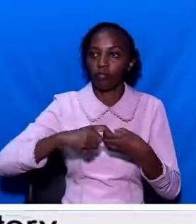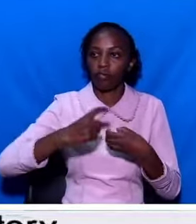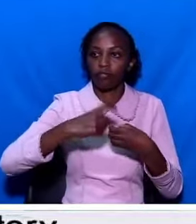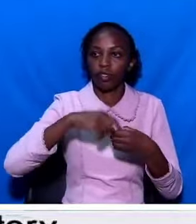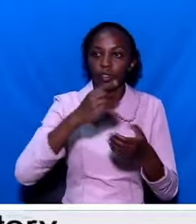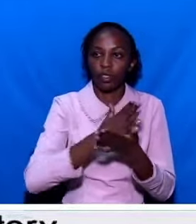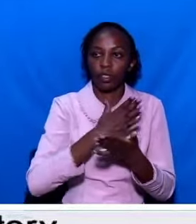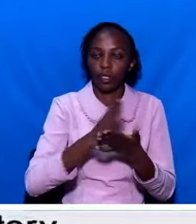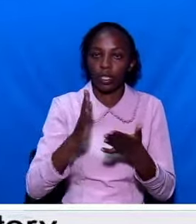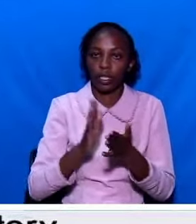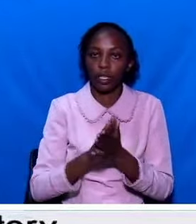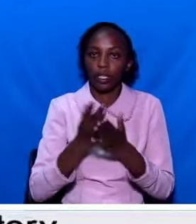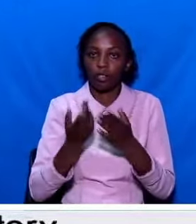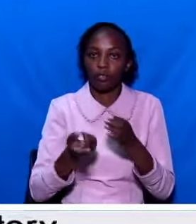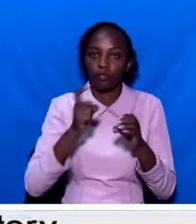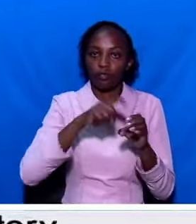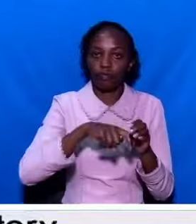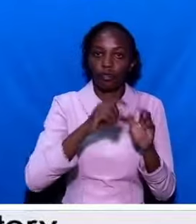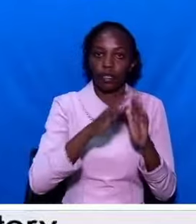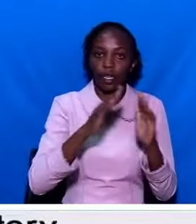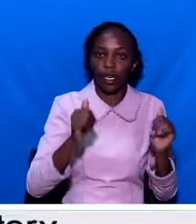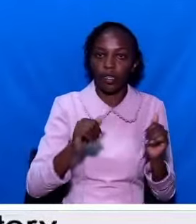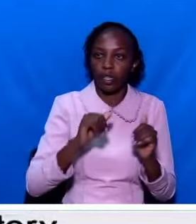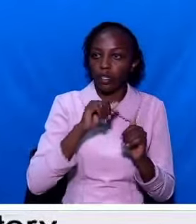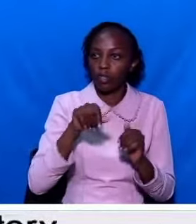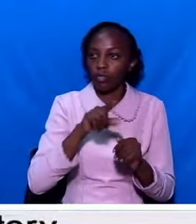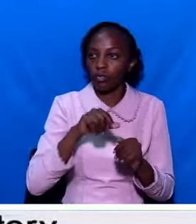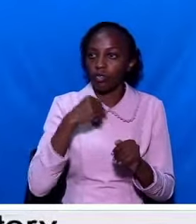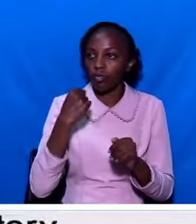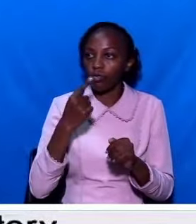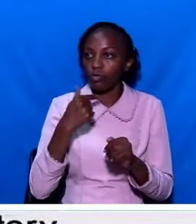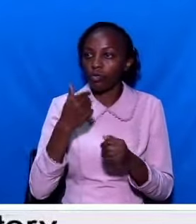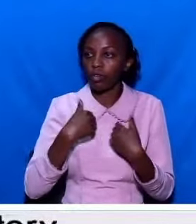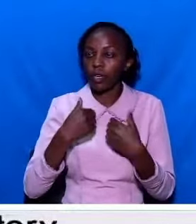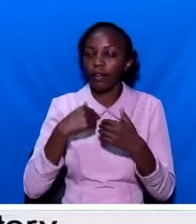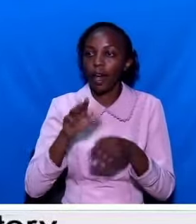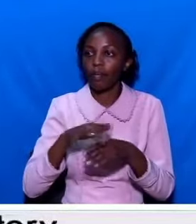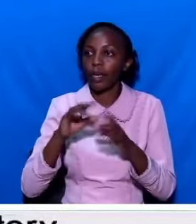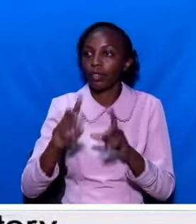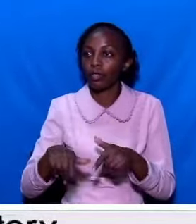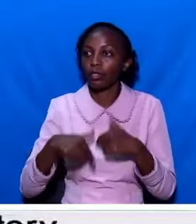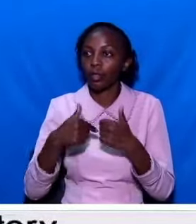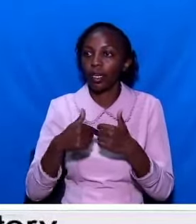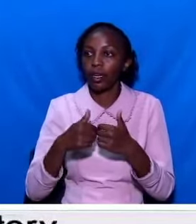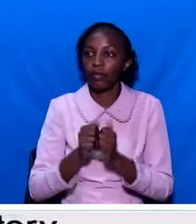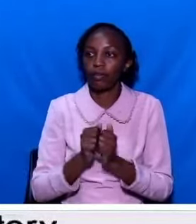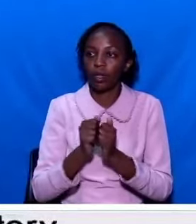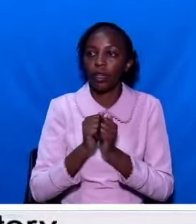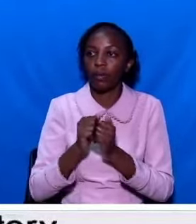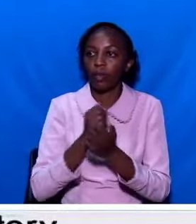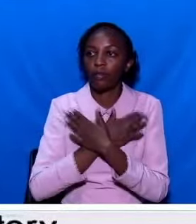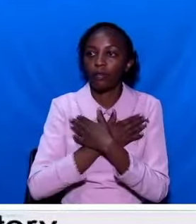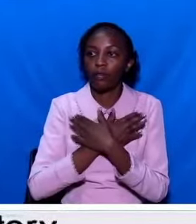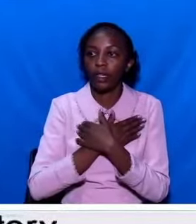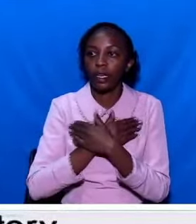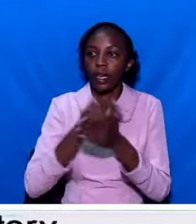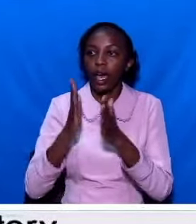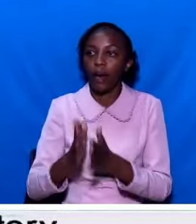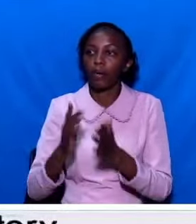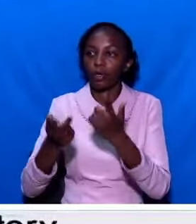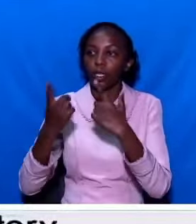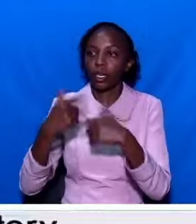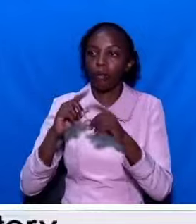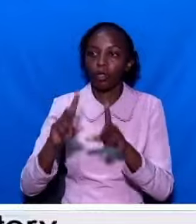Just jumping into somebody's house, you don't have a place to live. Where are your friends? You know, somebody has come to live with you.